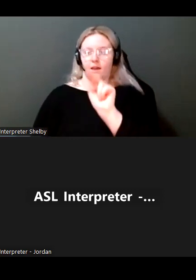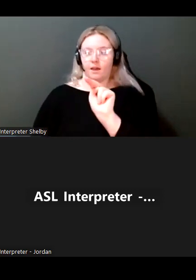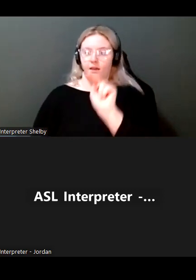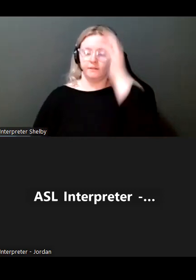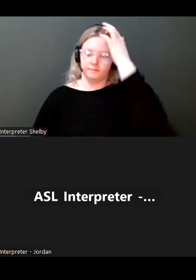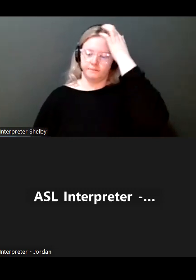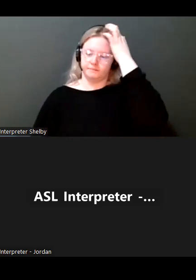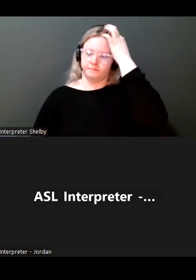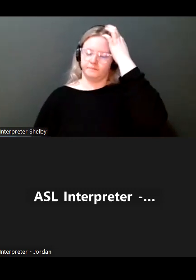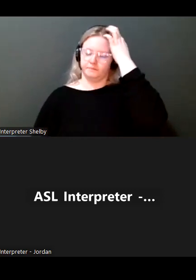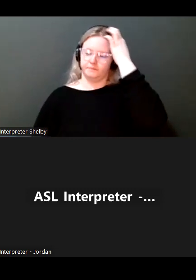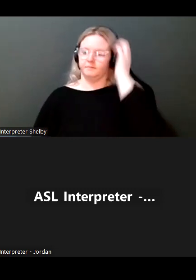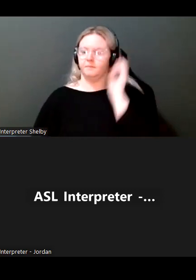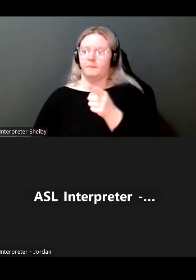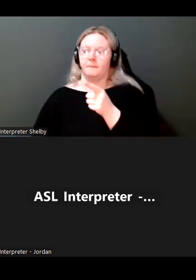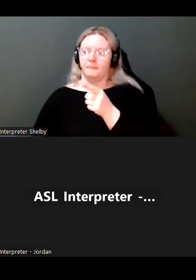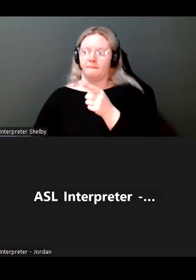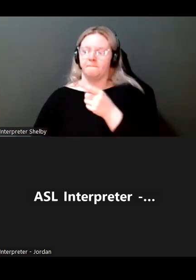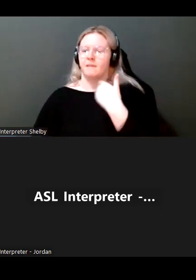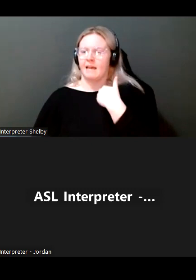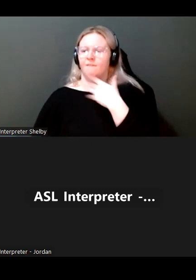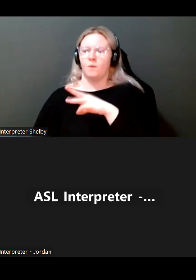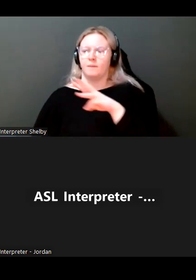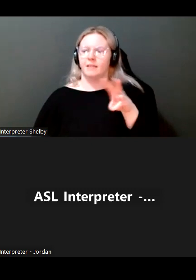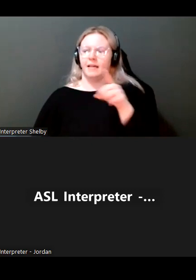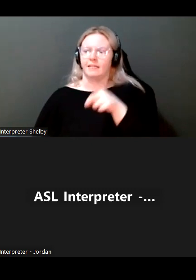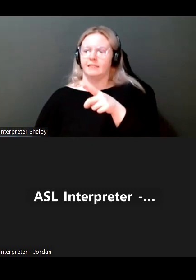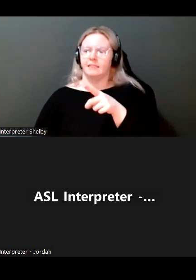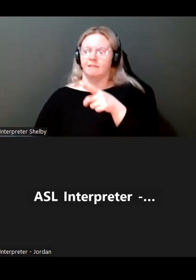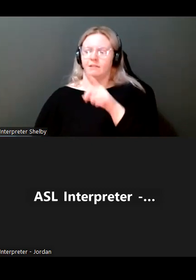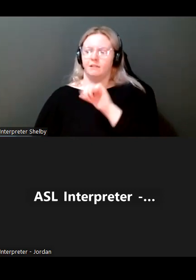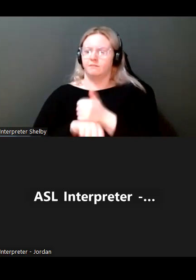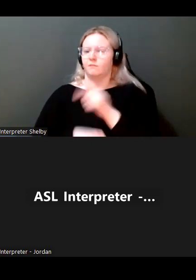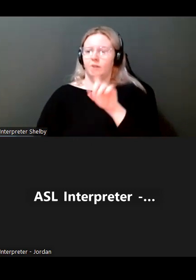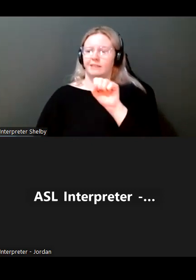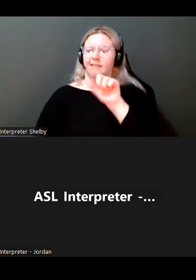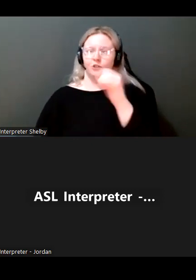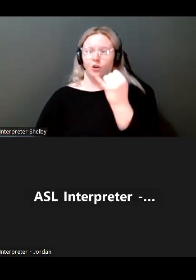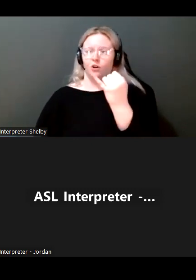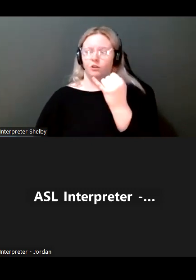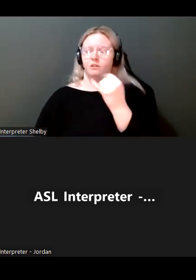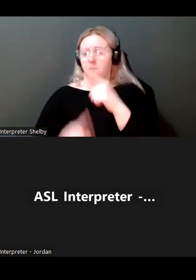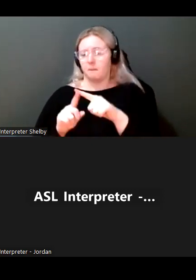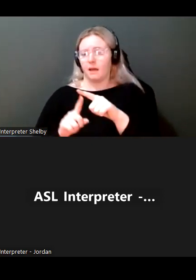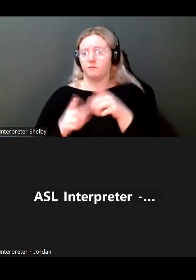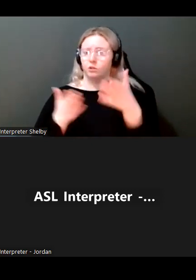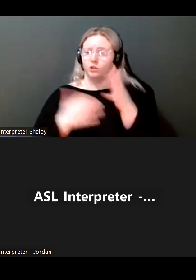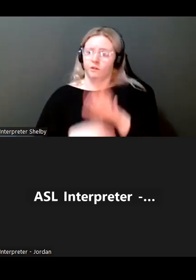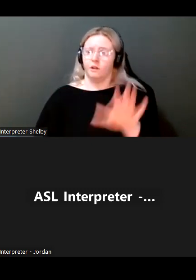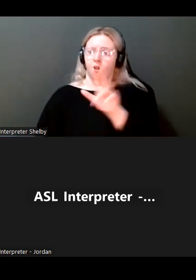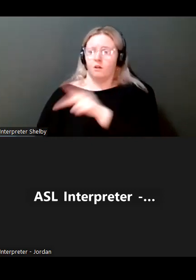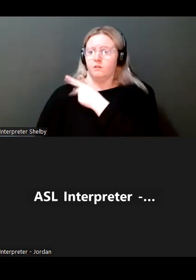they have a website. They're situated in St. John's, but they are province-wide, so they can provide a lot